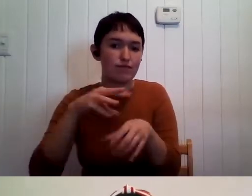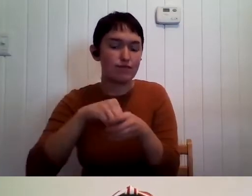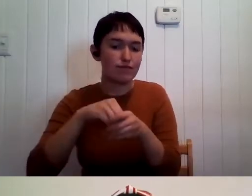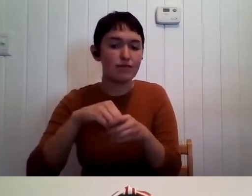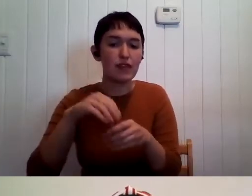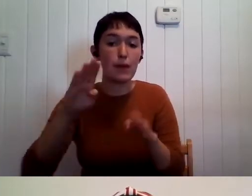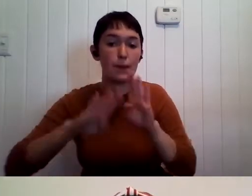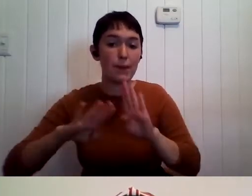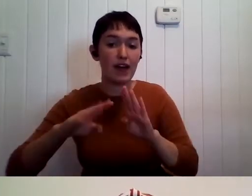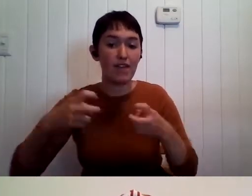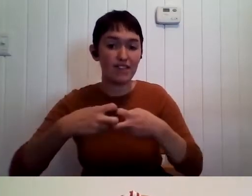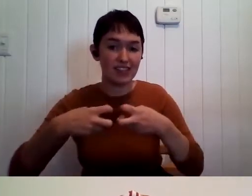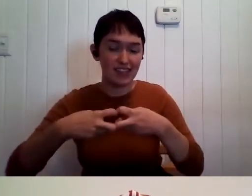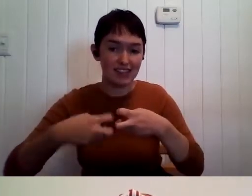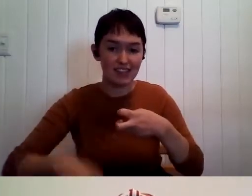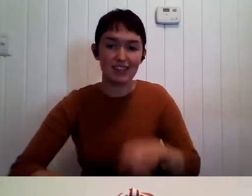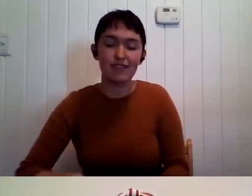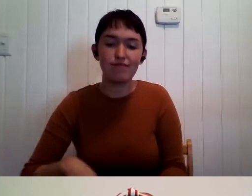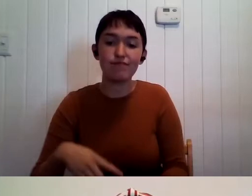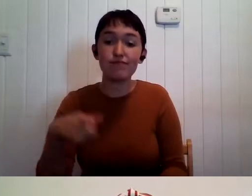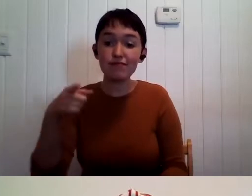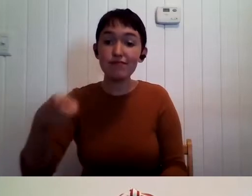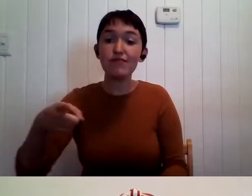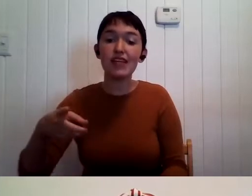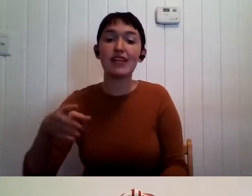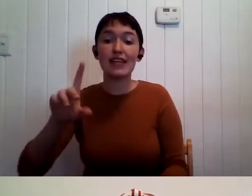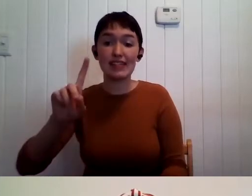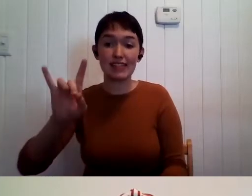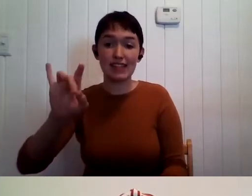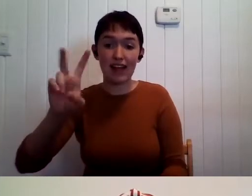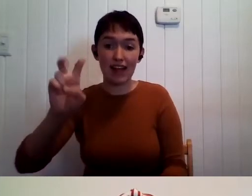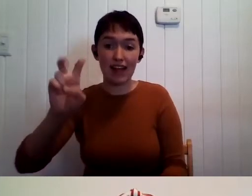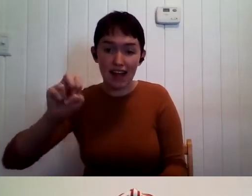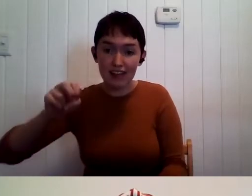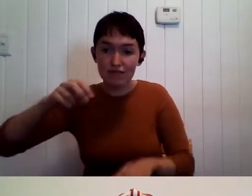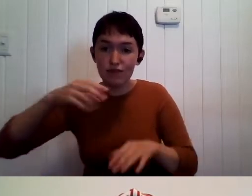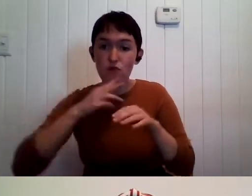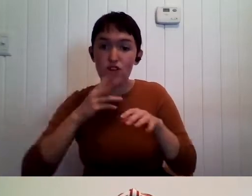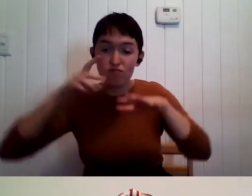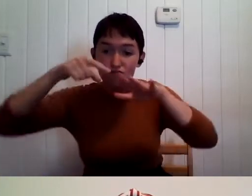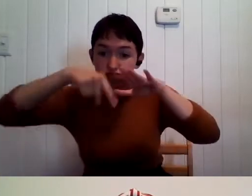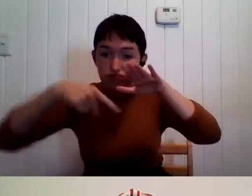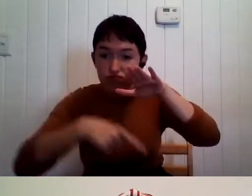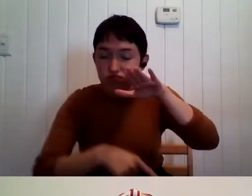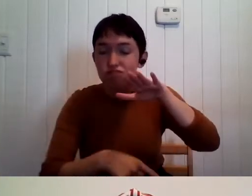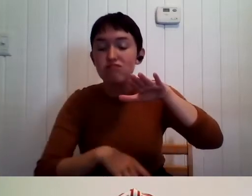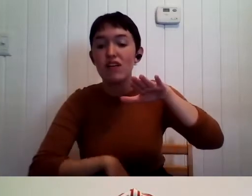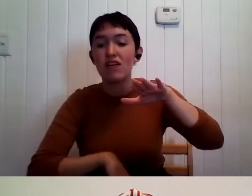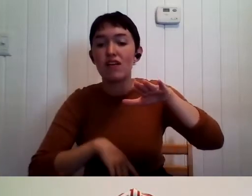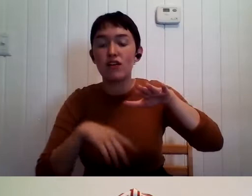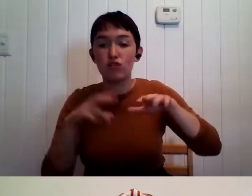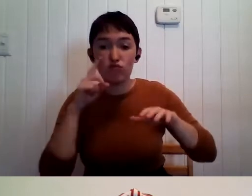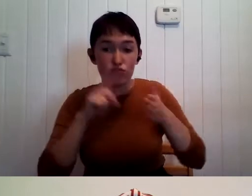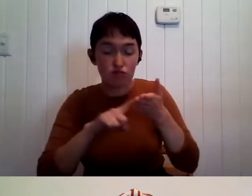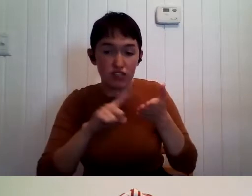basically she dives underwater and she goes to extreme environments and she researches the bacteria that can live in